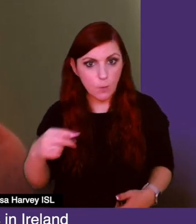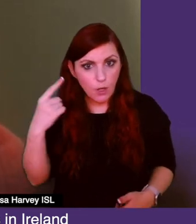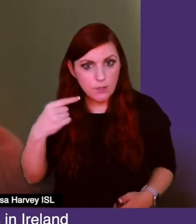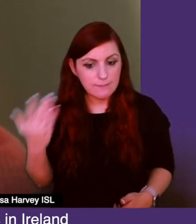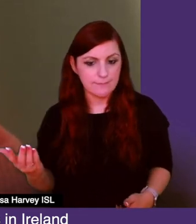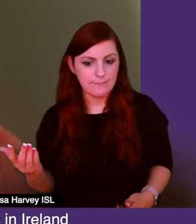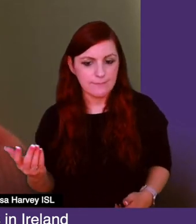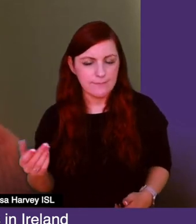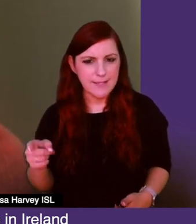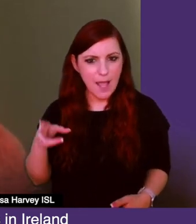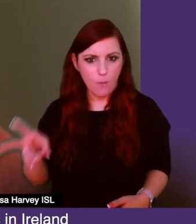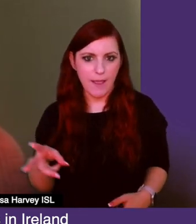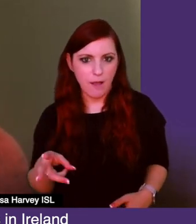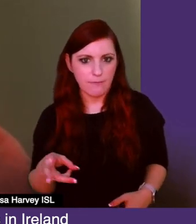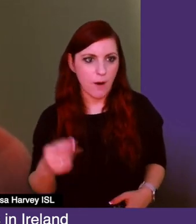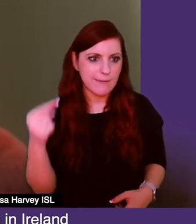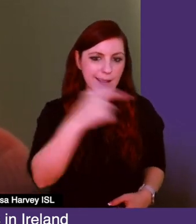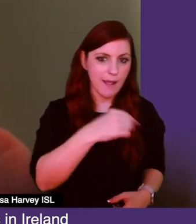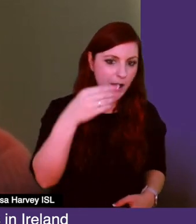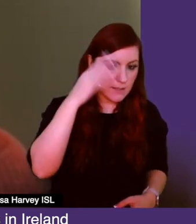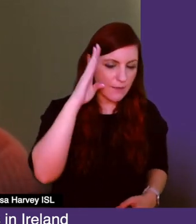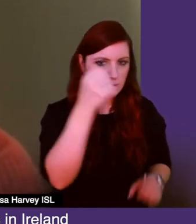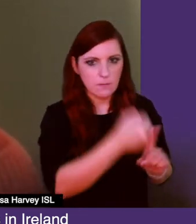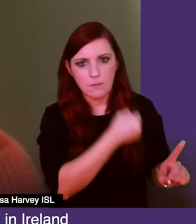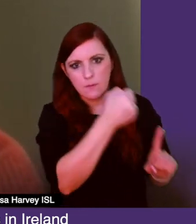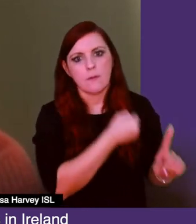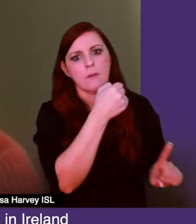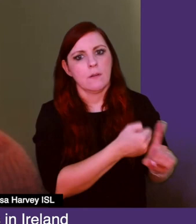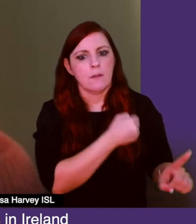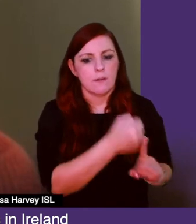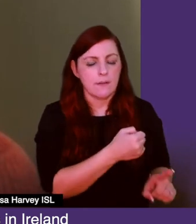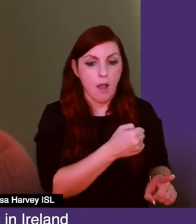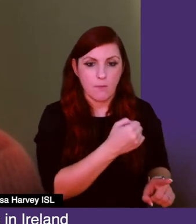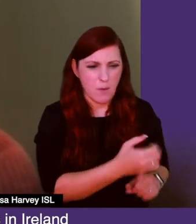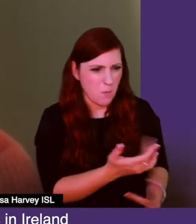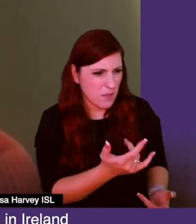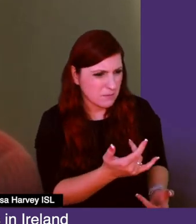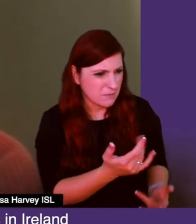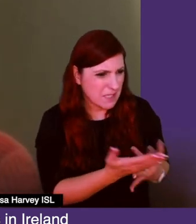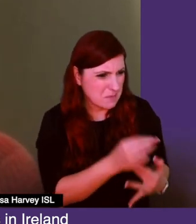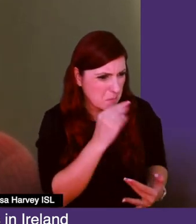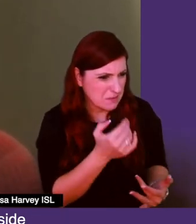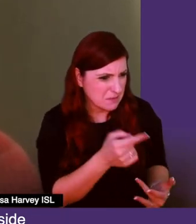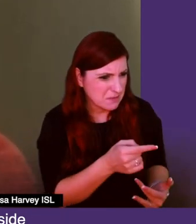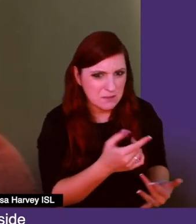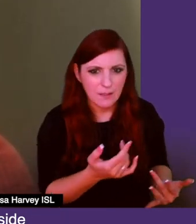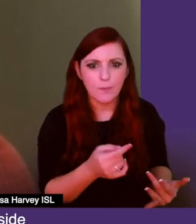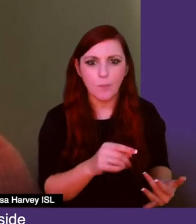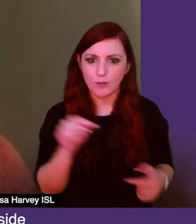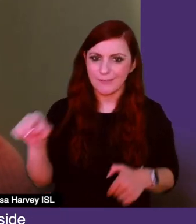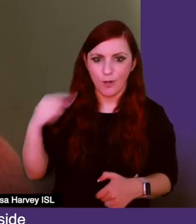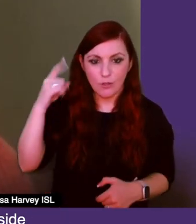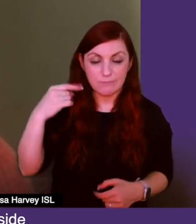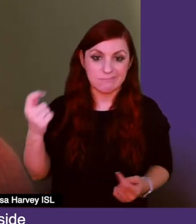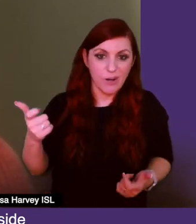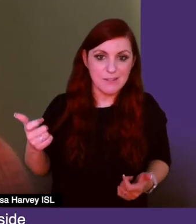it is, just it's that way instead. And whereas in Ireland sometimes they can look at you and go, what access? So it